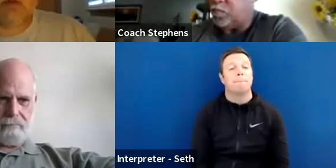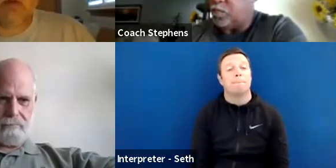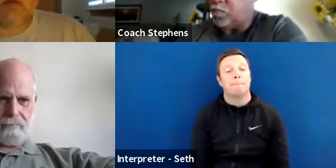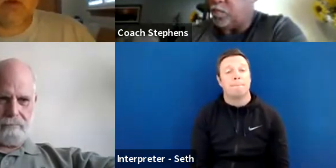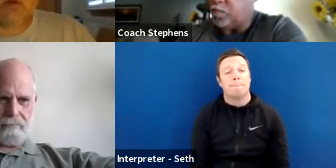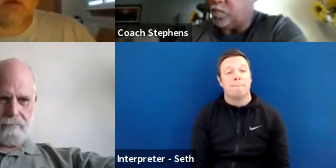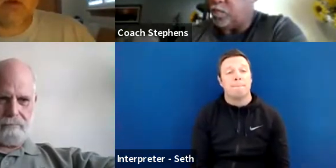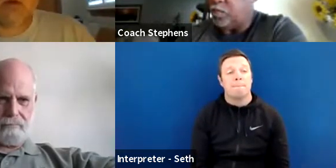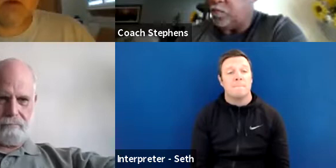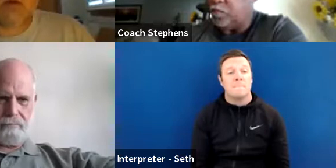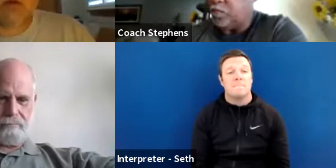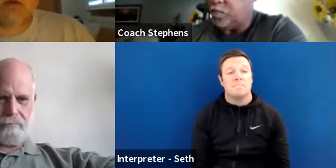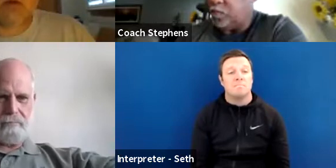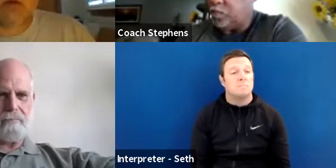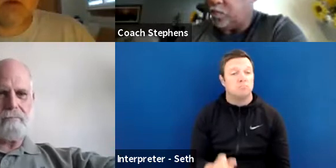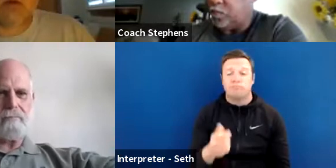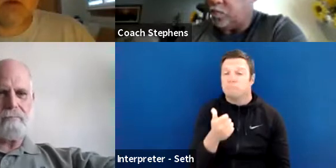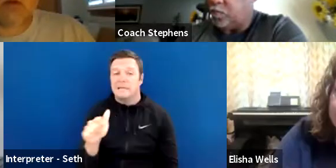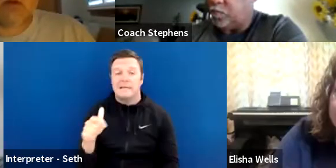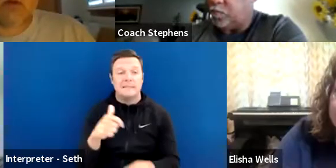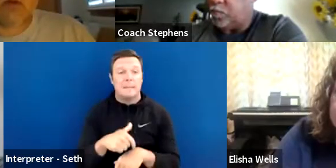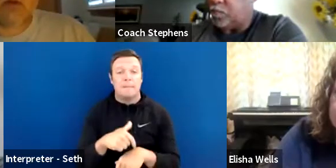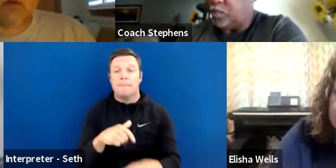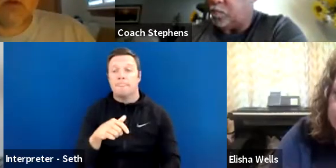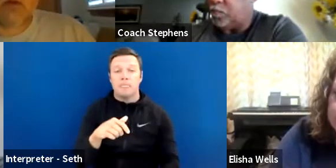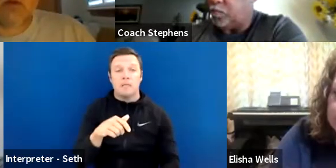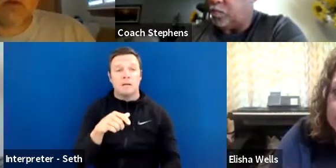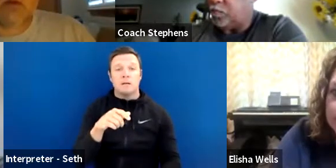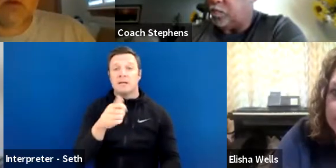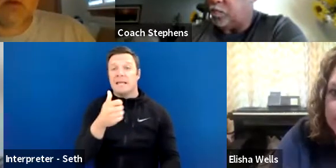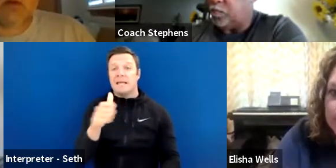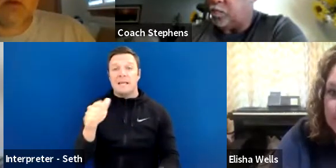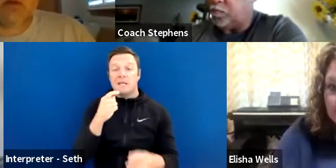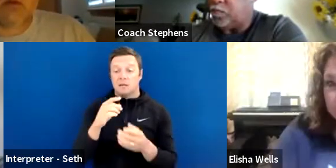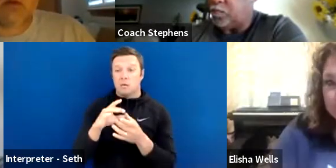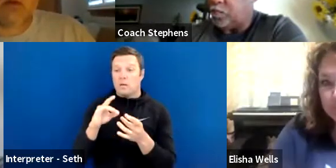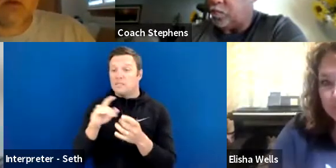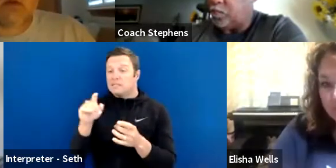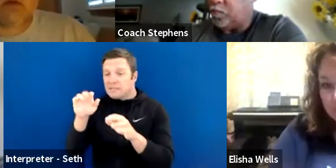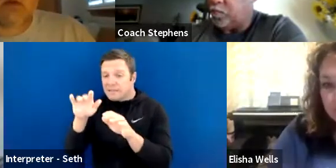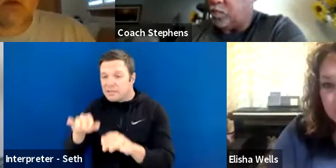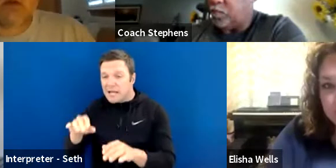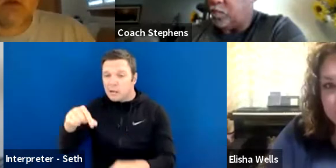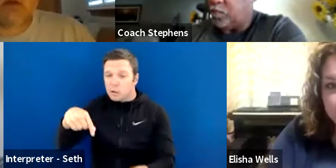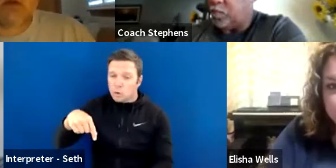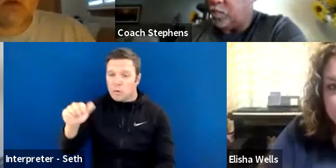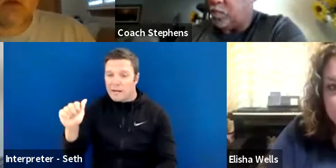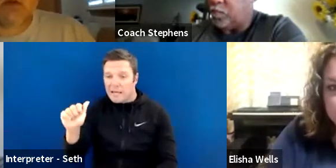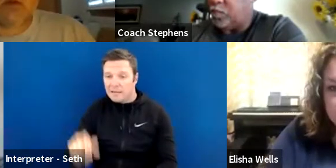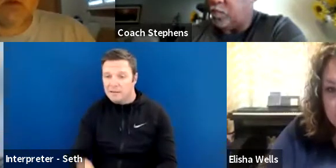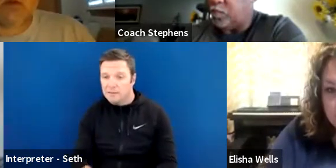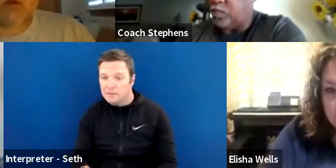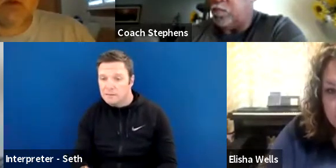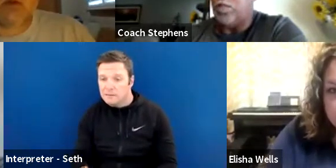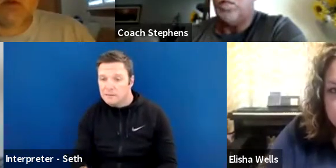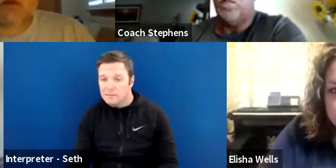You can just unmute yourself, or are there any common questions in the chat or Q&A? Actually, Jody, this is Sean